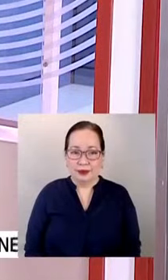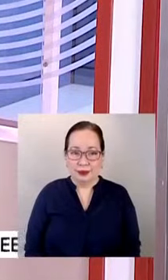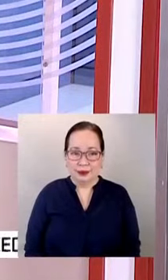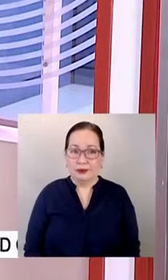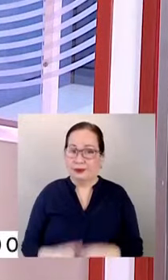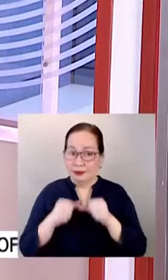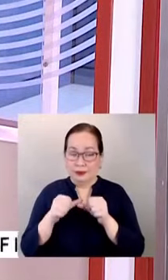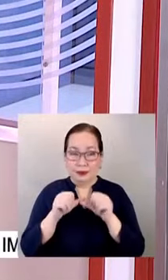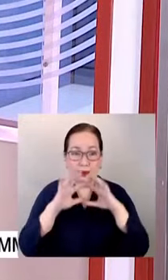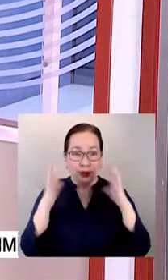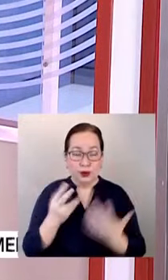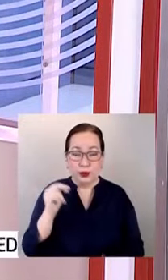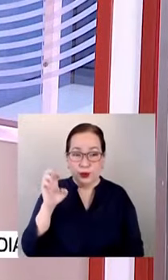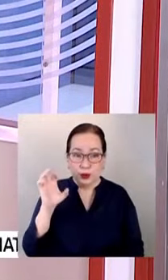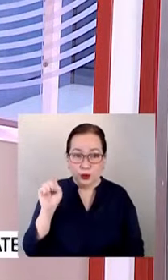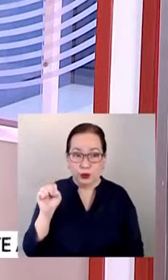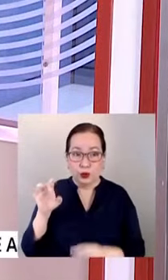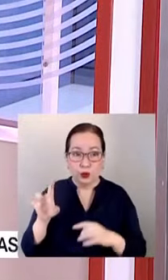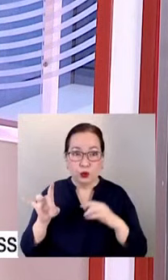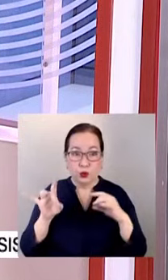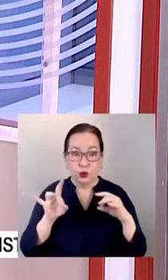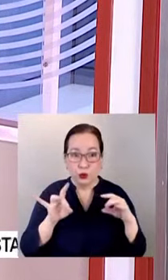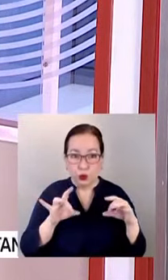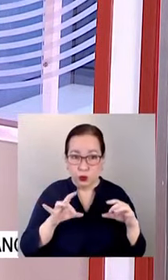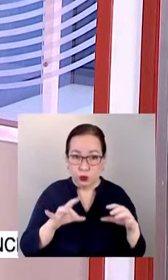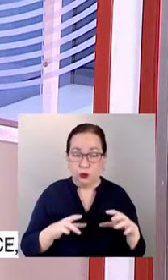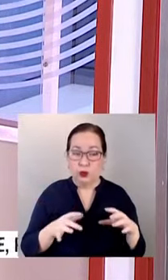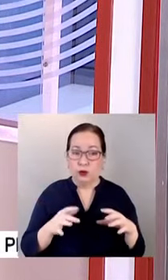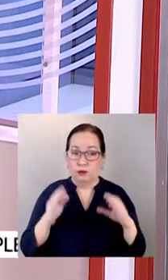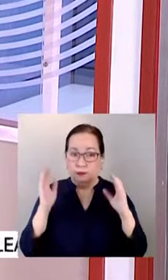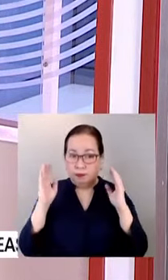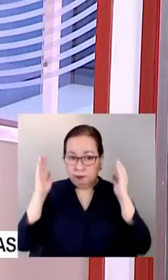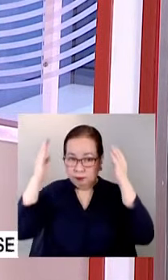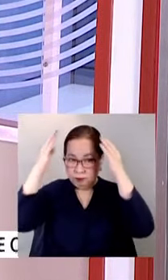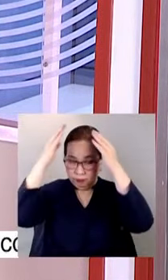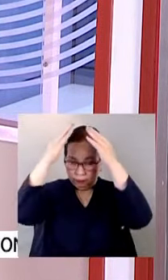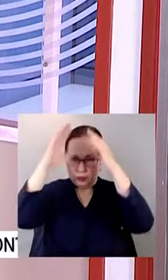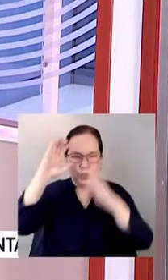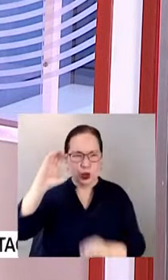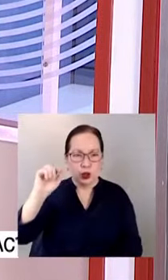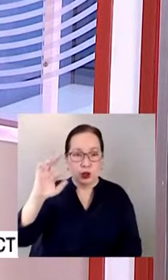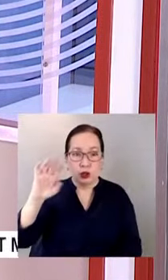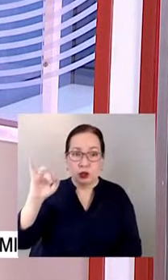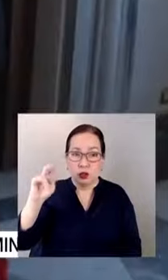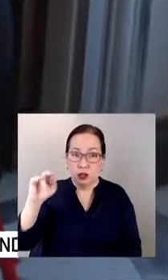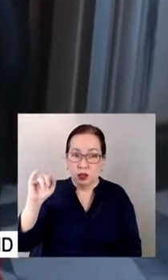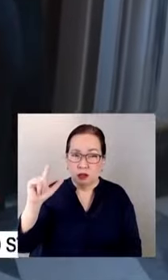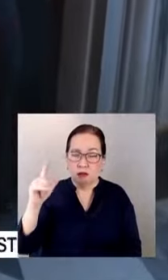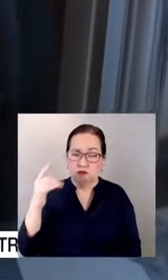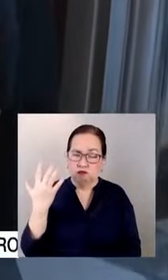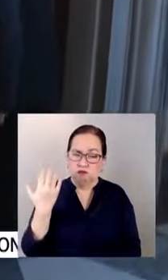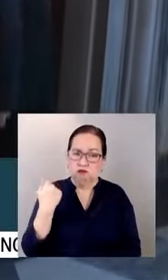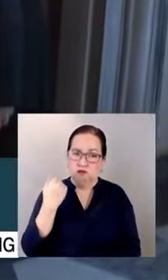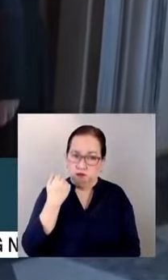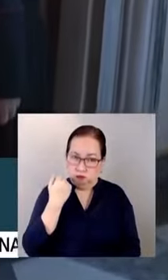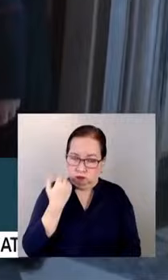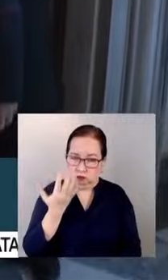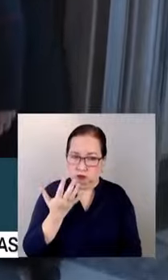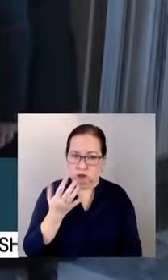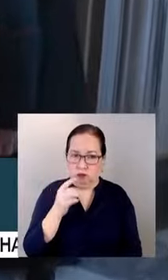World News, Australian Cardinal George Pell, an influential figure of the Catholic Church, has died at 81 years old. A church